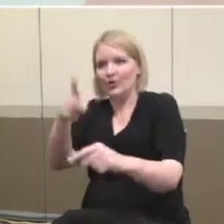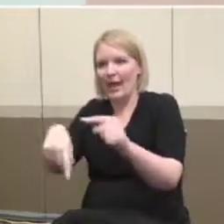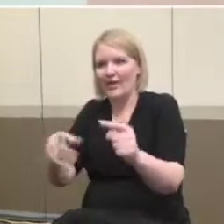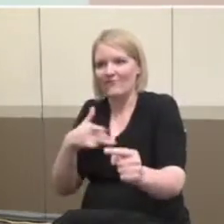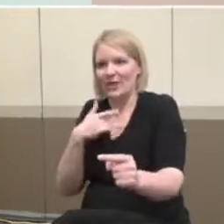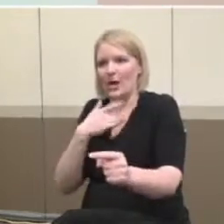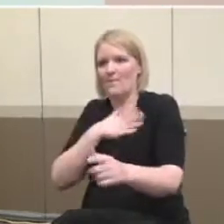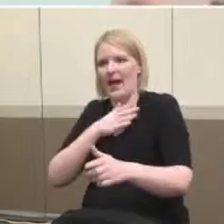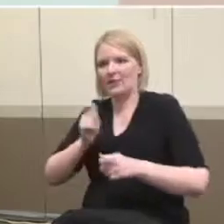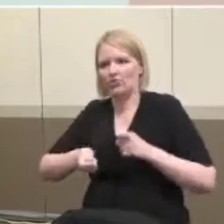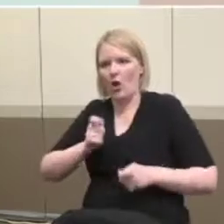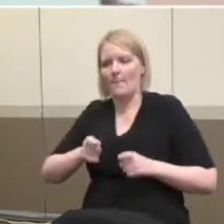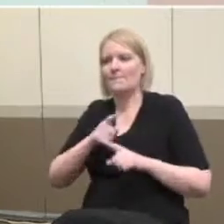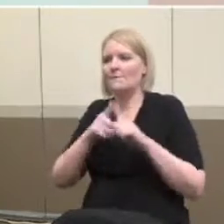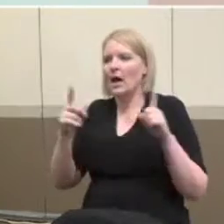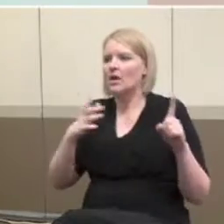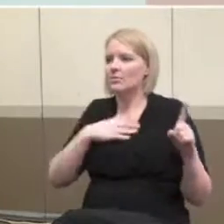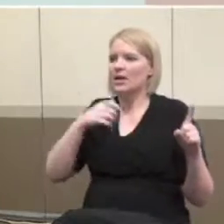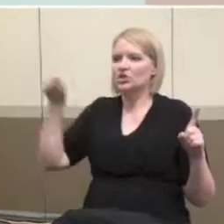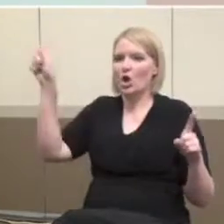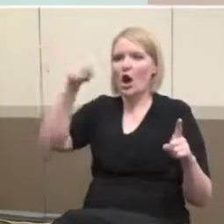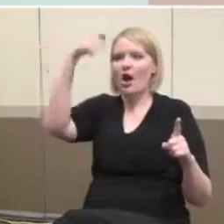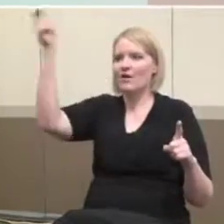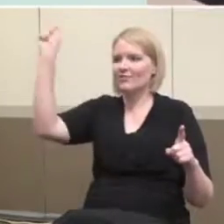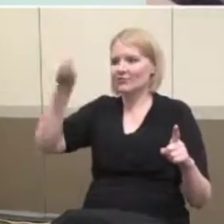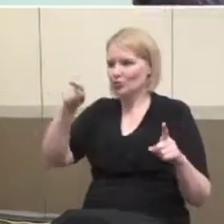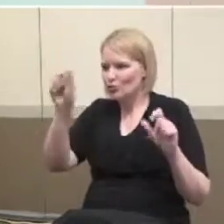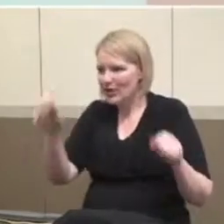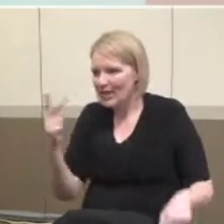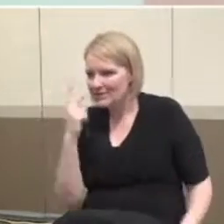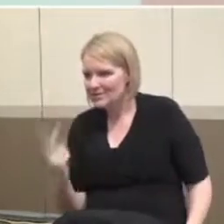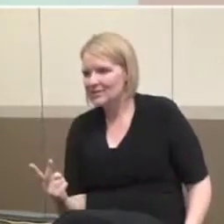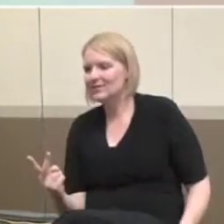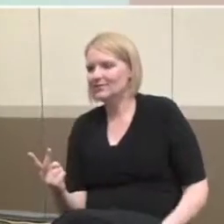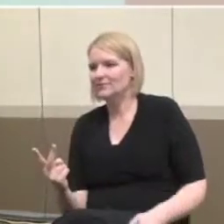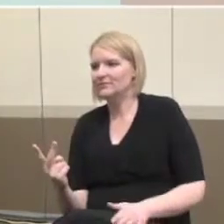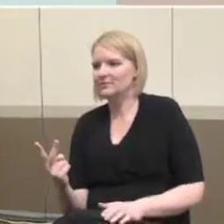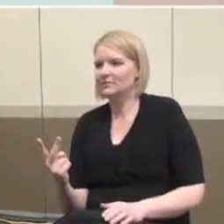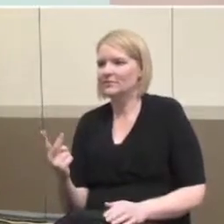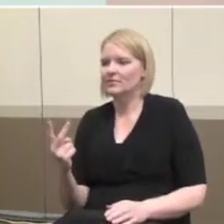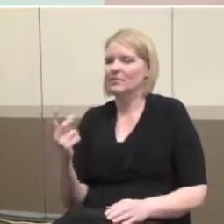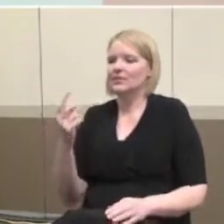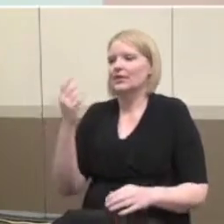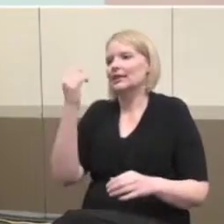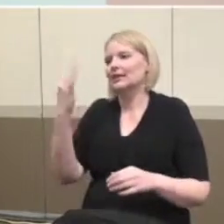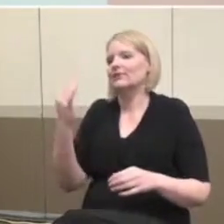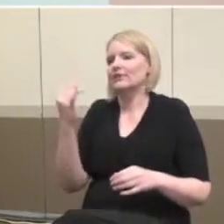drum, but you can see it if I've got a scarf and I'm counting in 4/4 time or whatever.